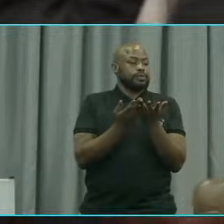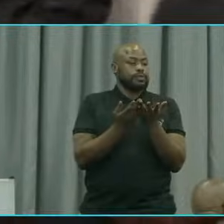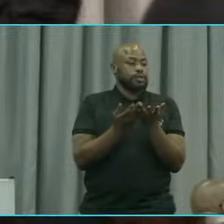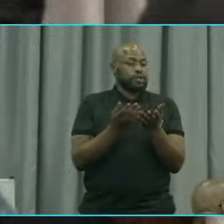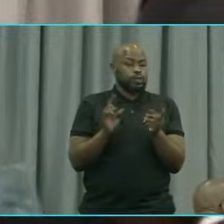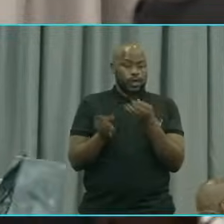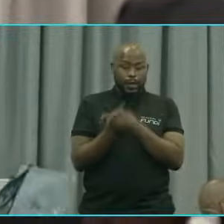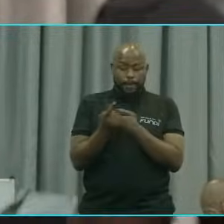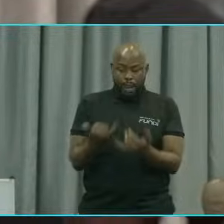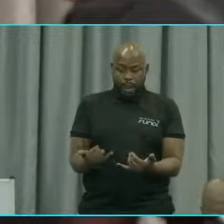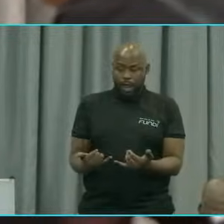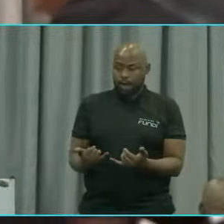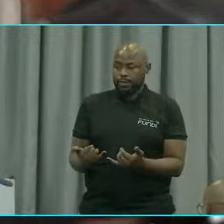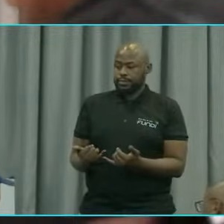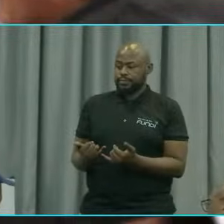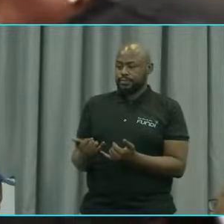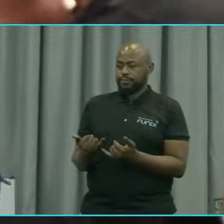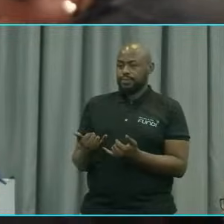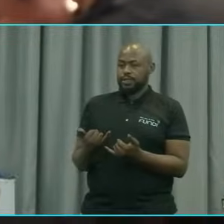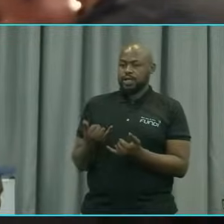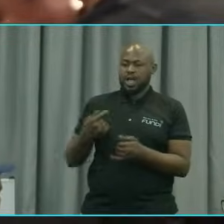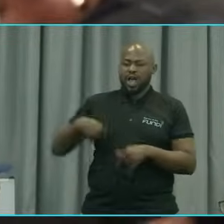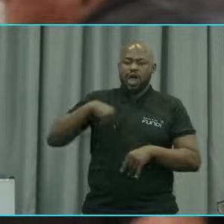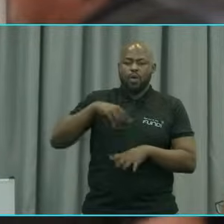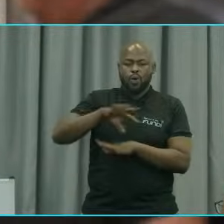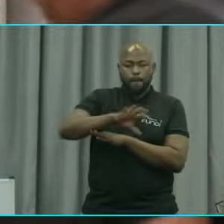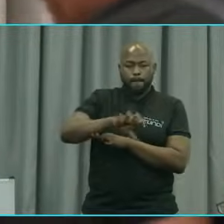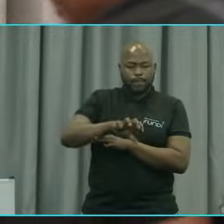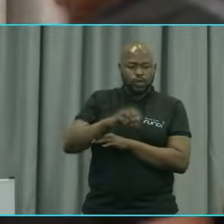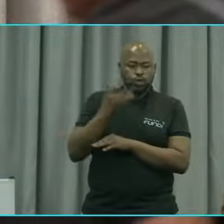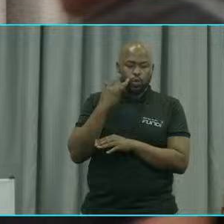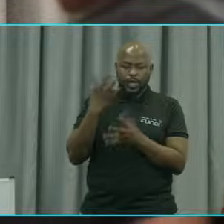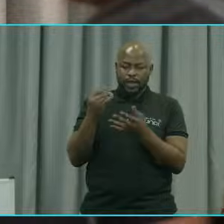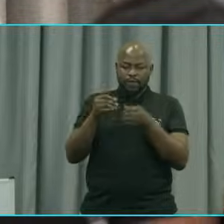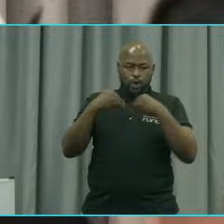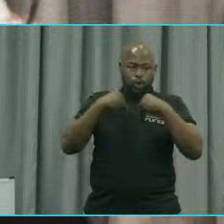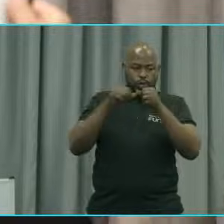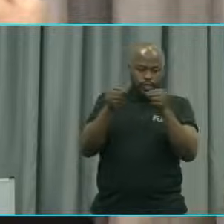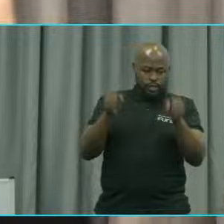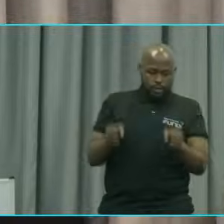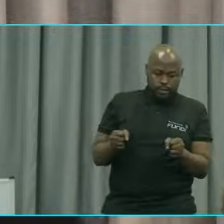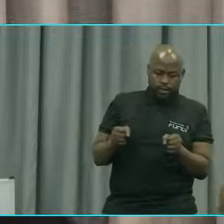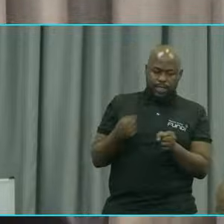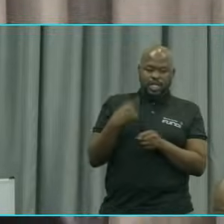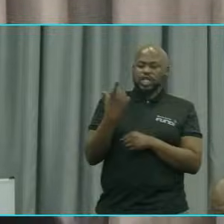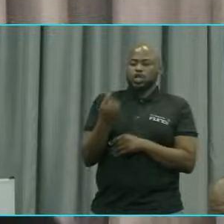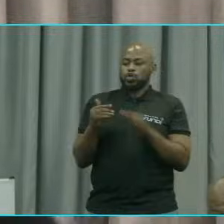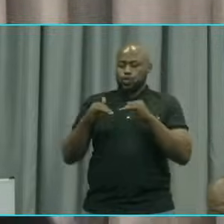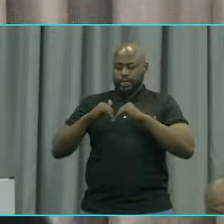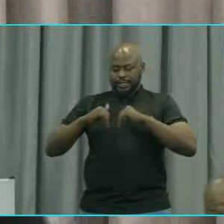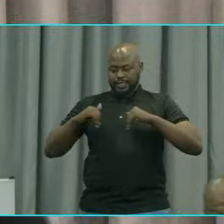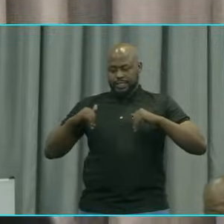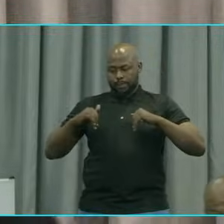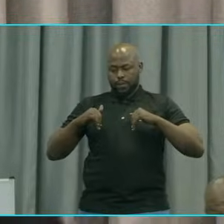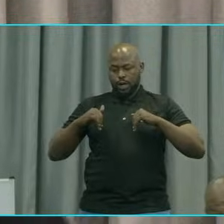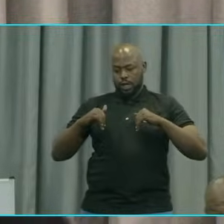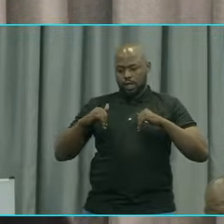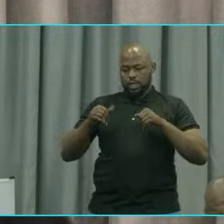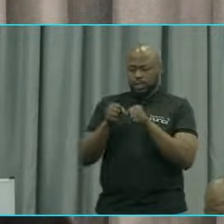Presently, our provinces, when they run their model, they do a separate model